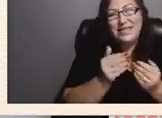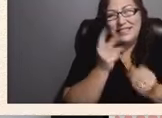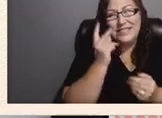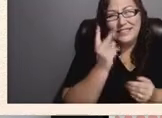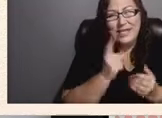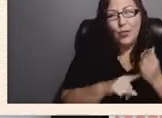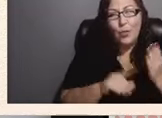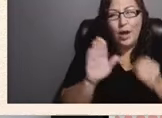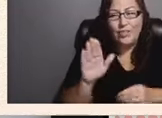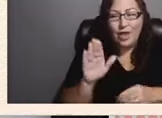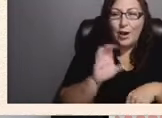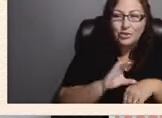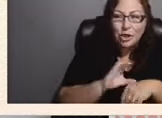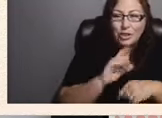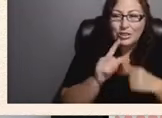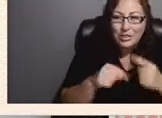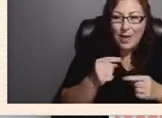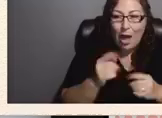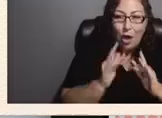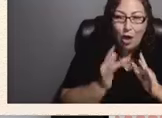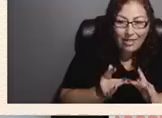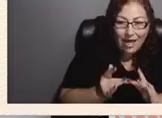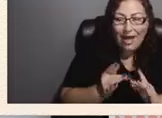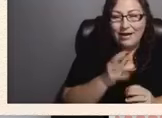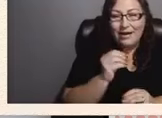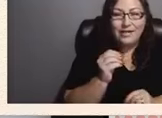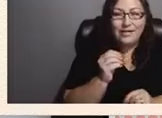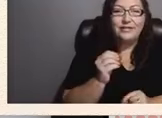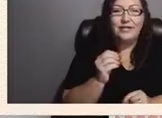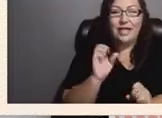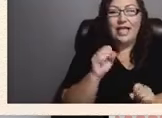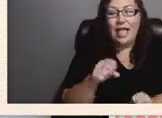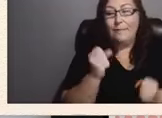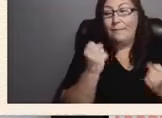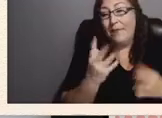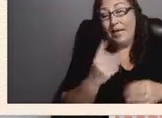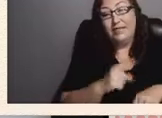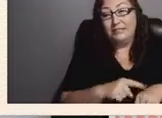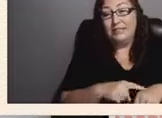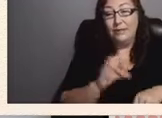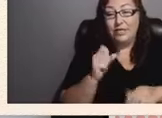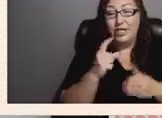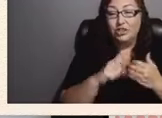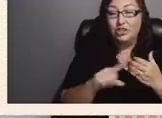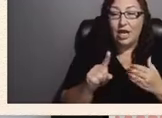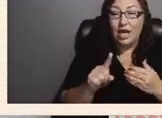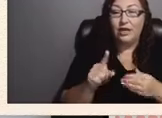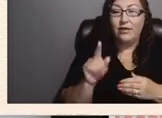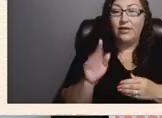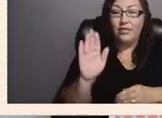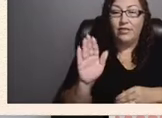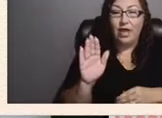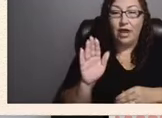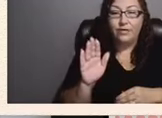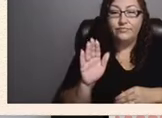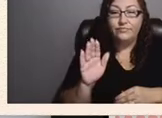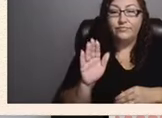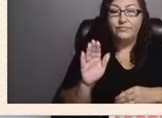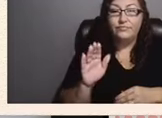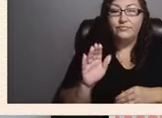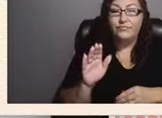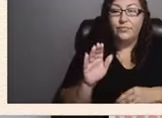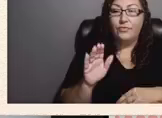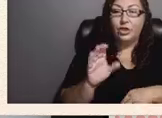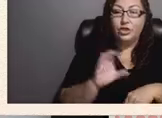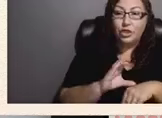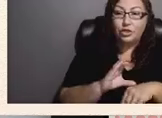are all about online, and you know they can many times check out services in the comfort of their home in their